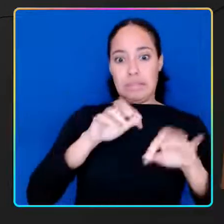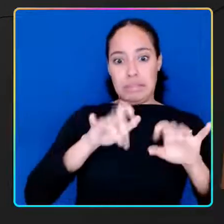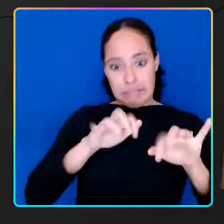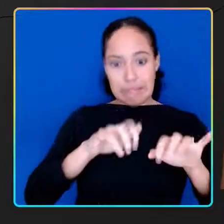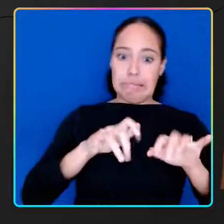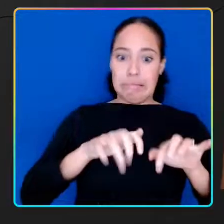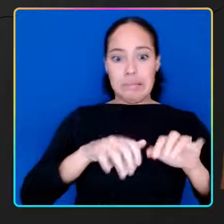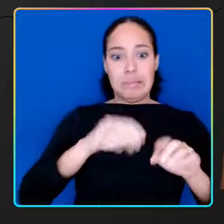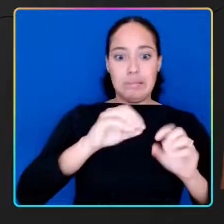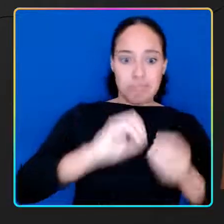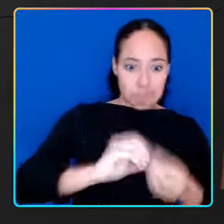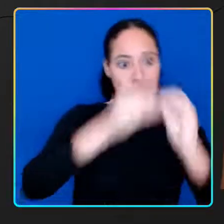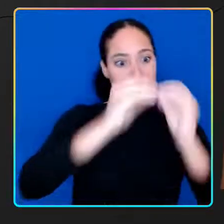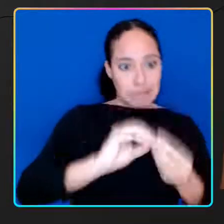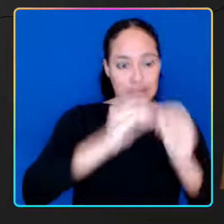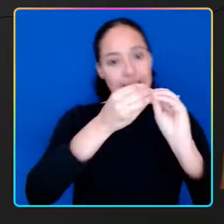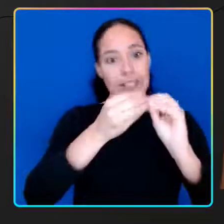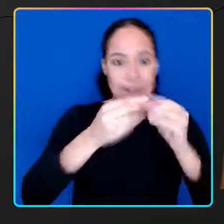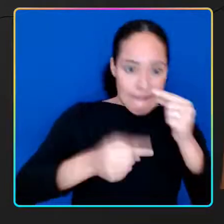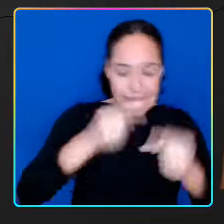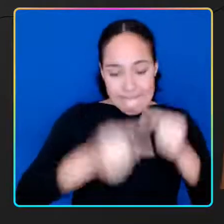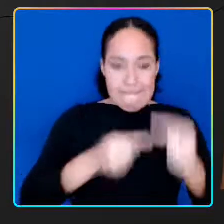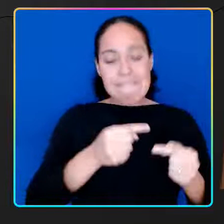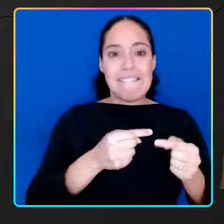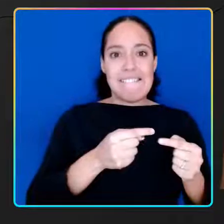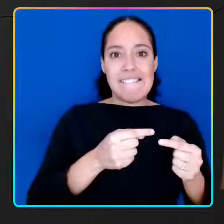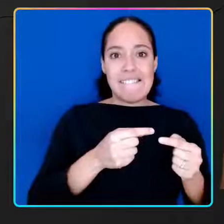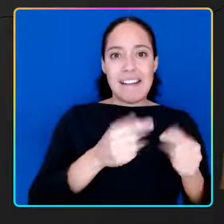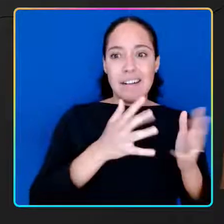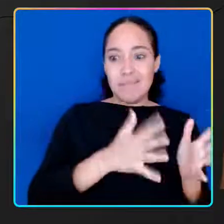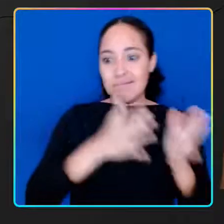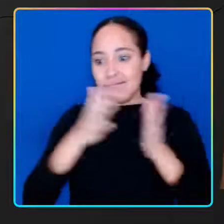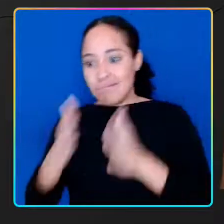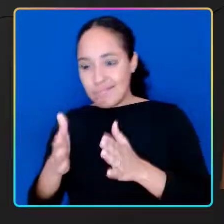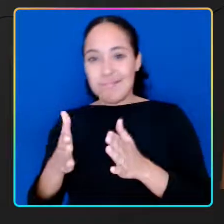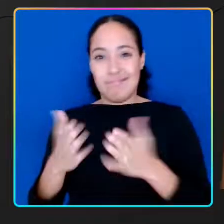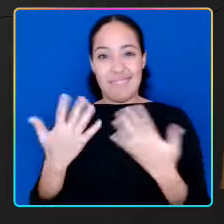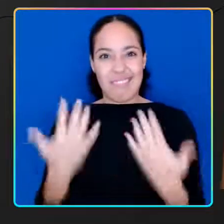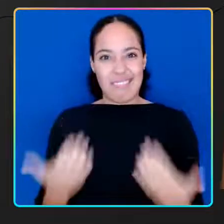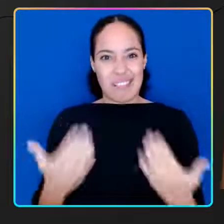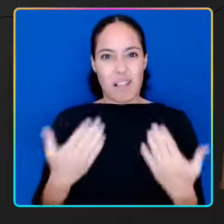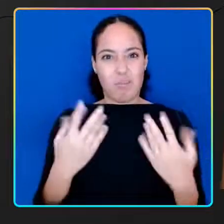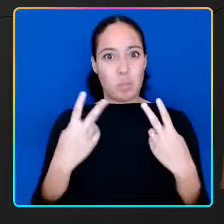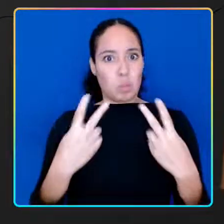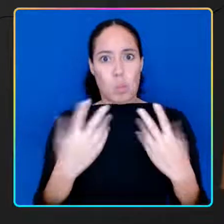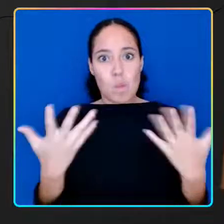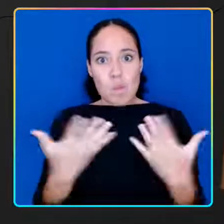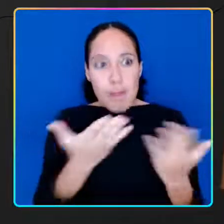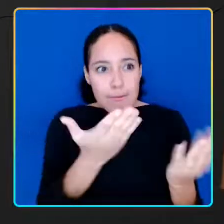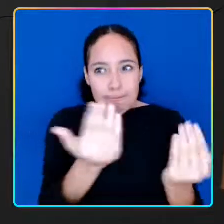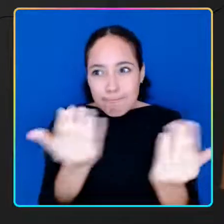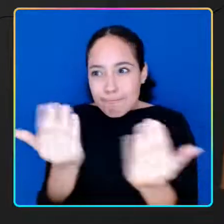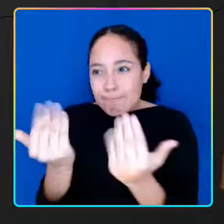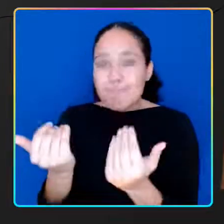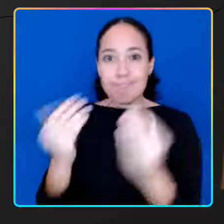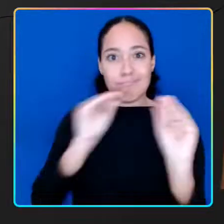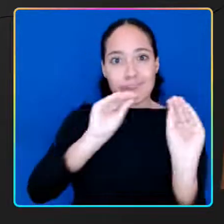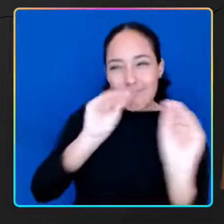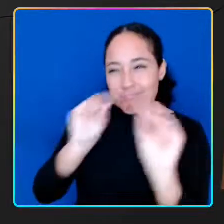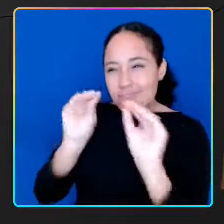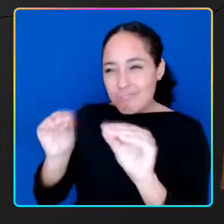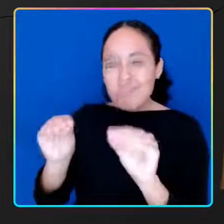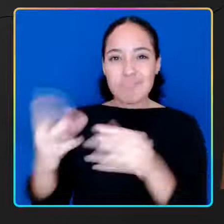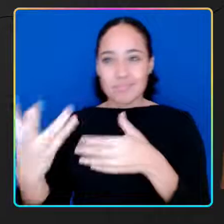there's so many people out there we want to get hands-on that education piece and strategy piece is so